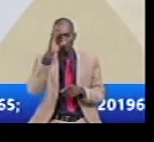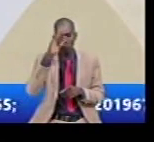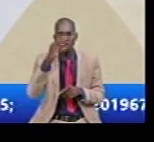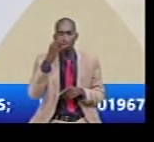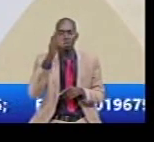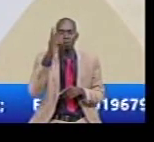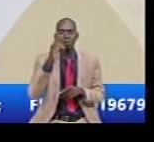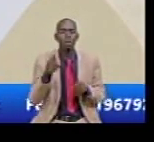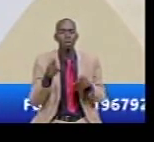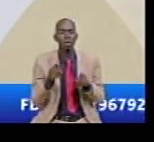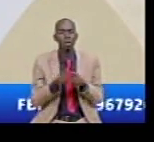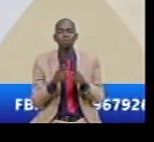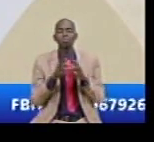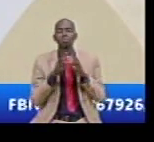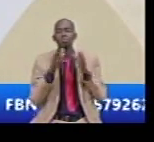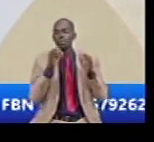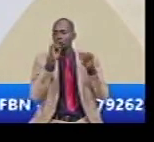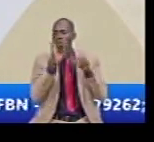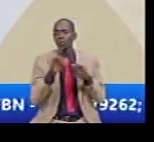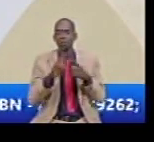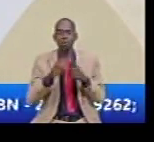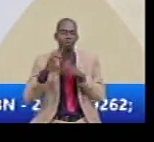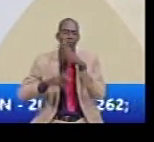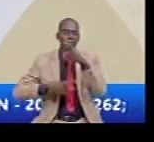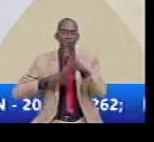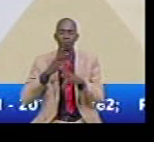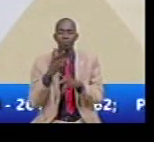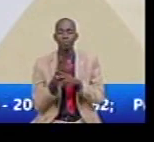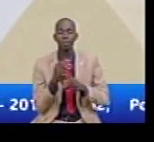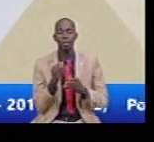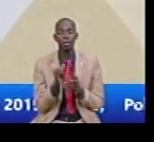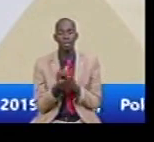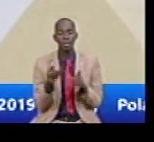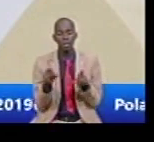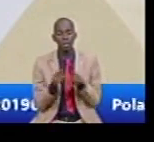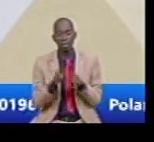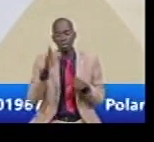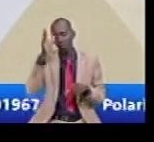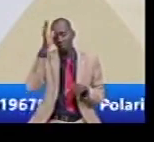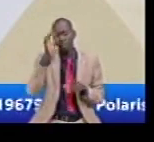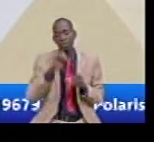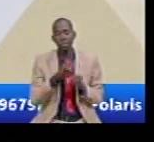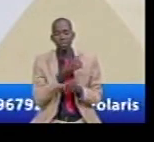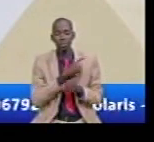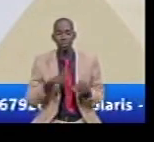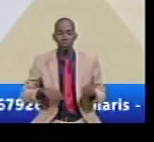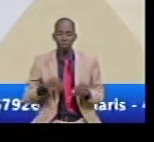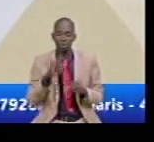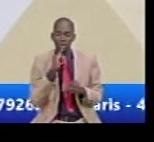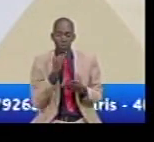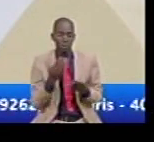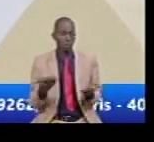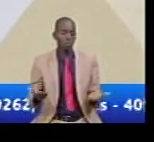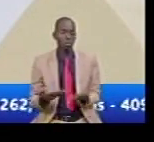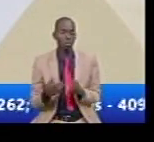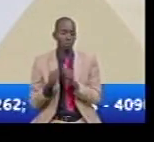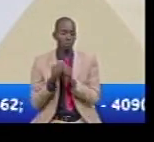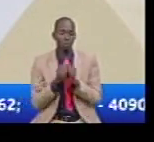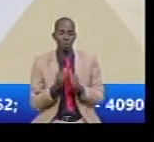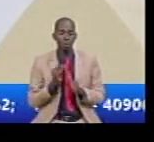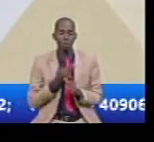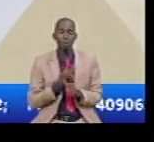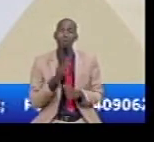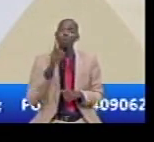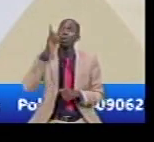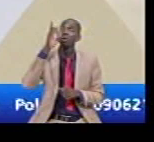for our Father in the Lord, that as he's here this morning with us, the Lord will use him in a greater dimension and to